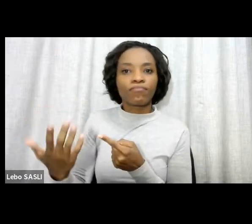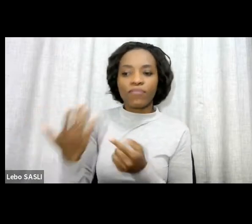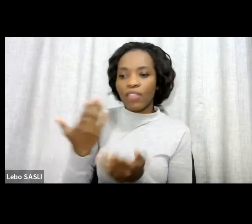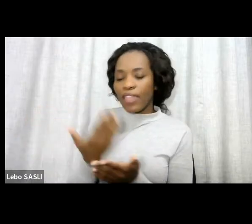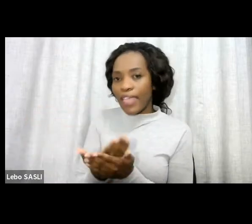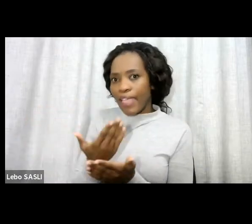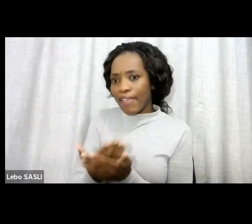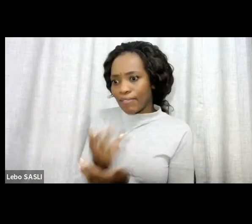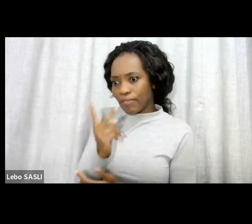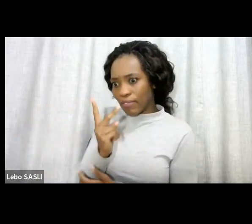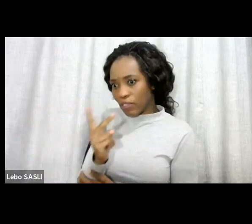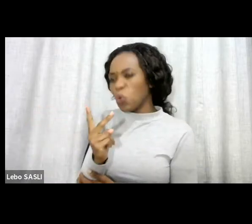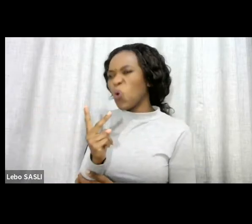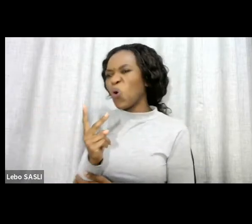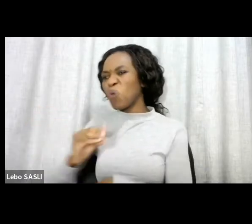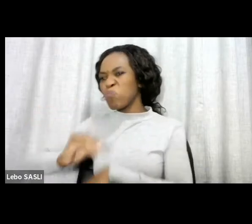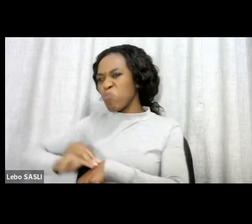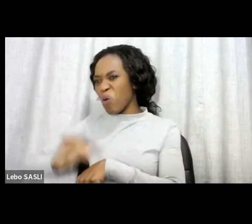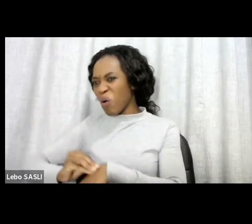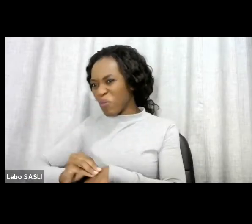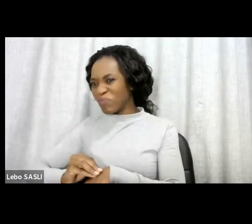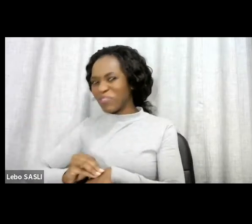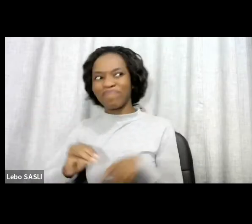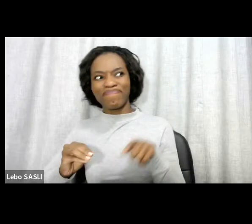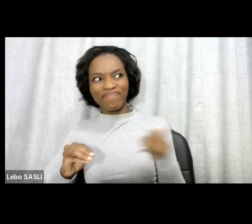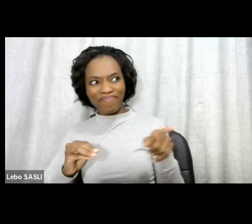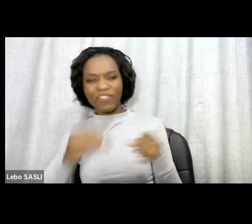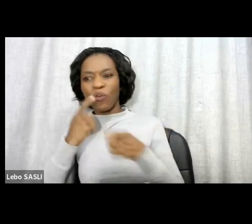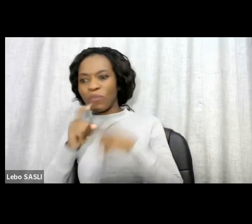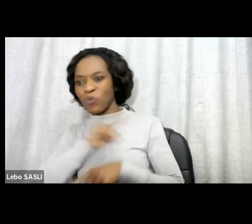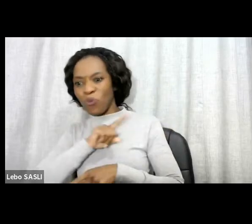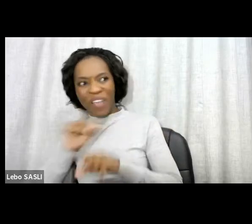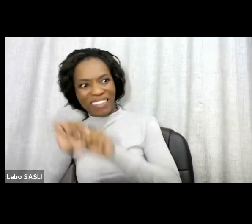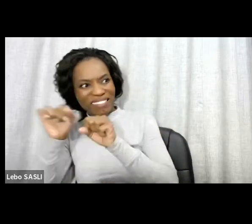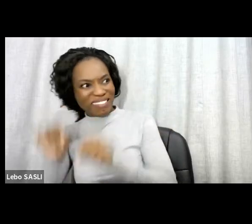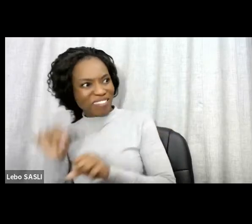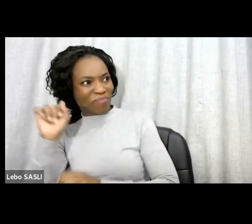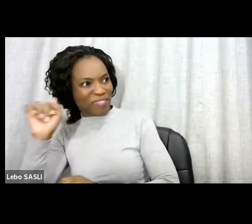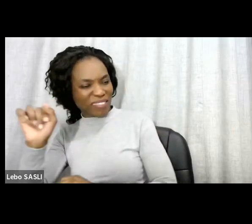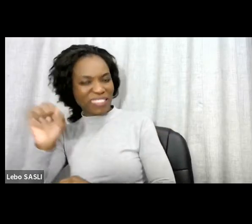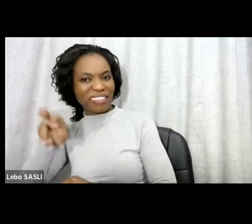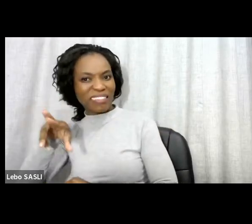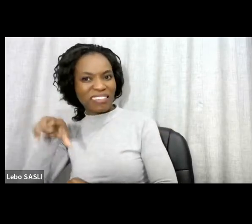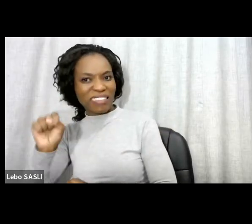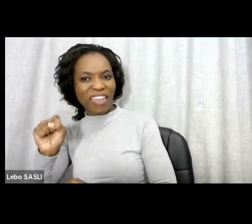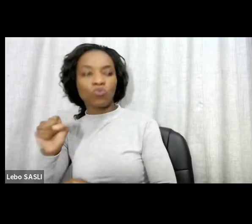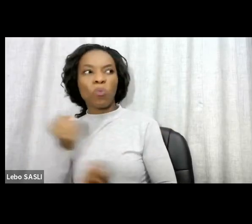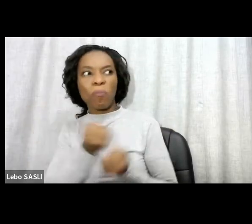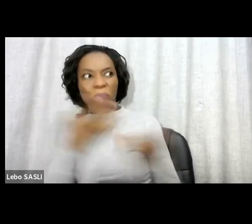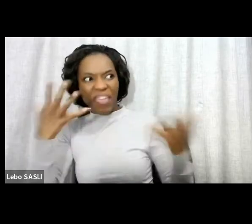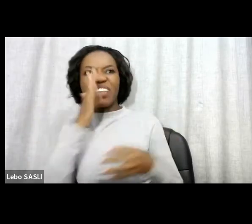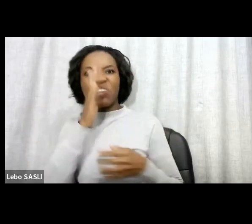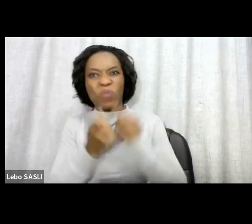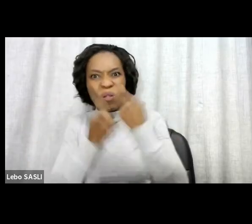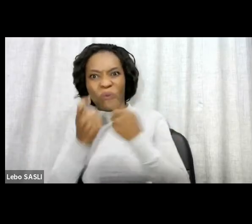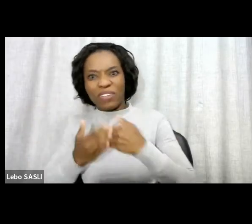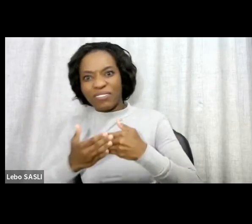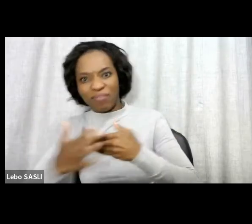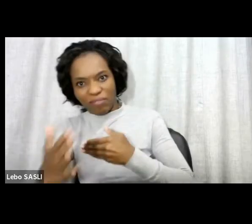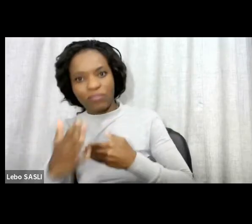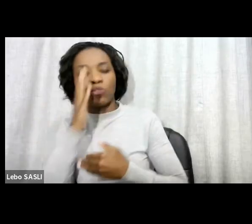as the underlying cause of a complaint that affects or will affect many taxpayers in the tax